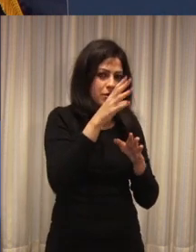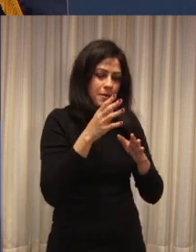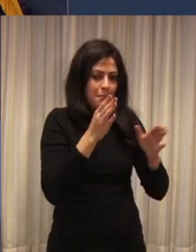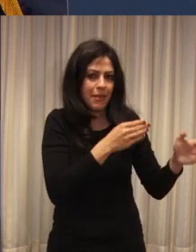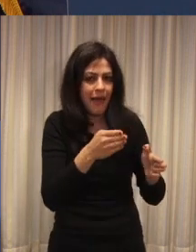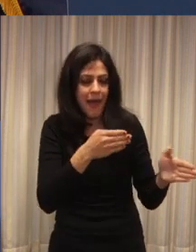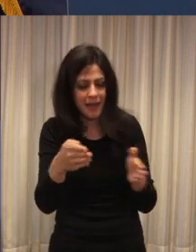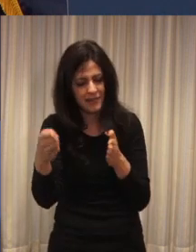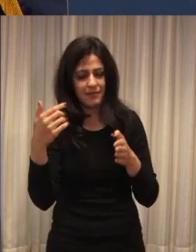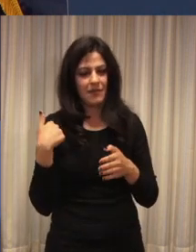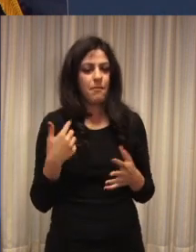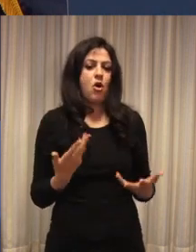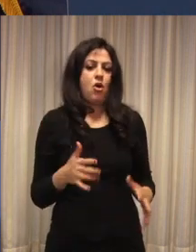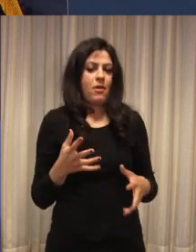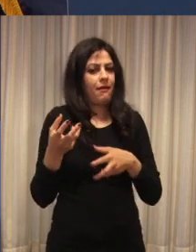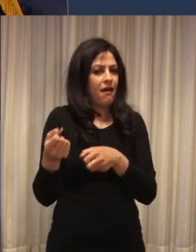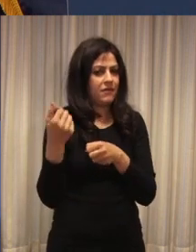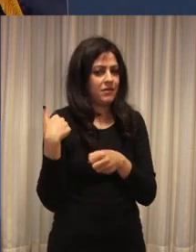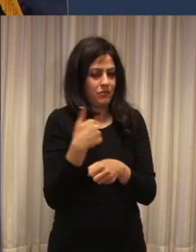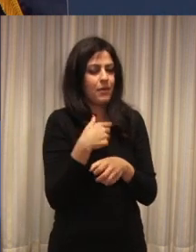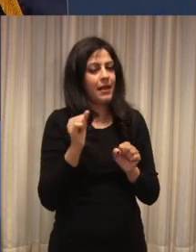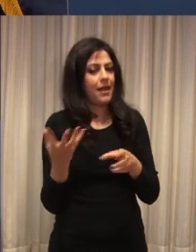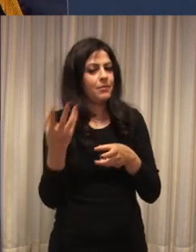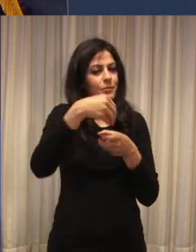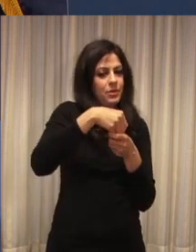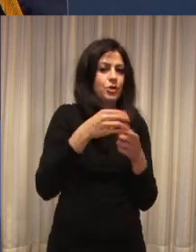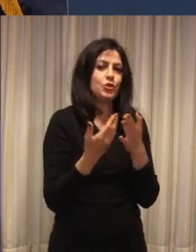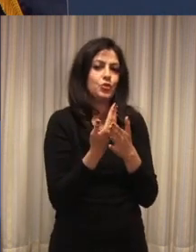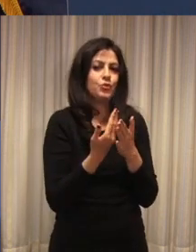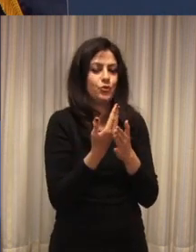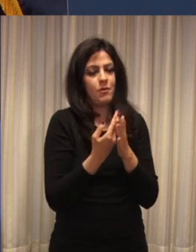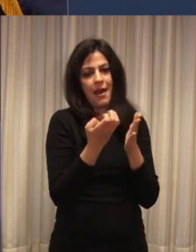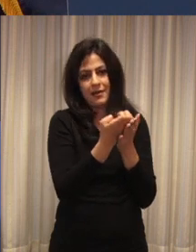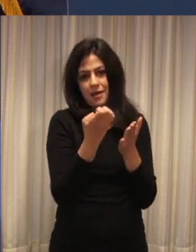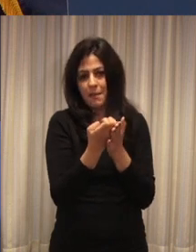that and we'll be able to do it together. Finally, I just want to